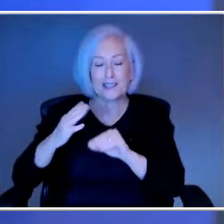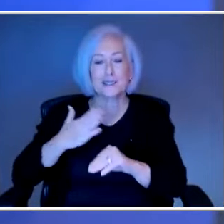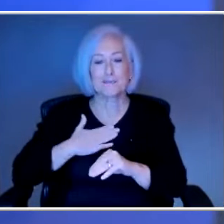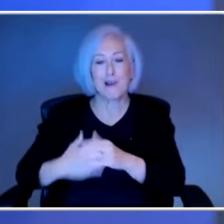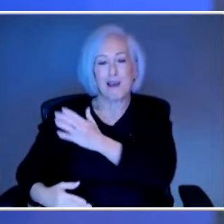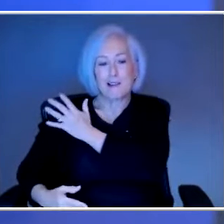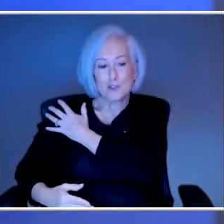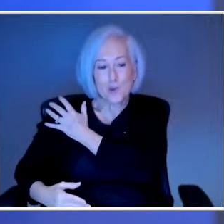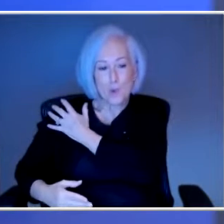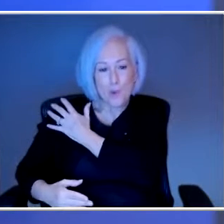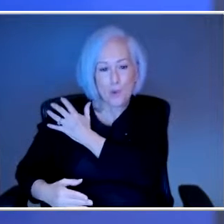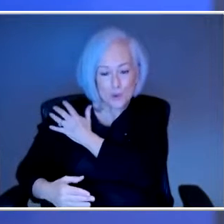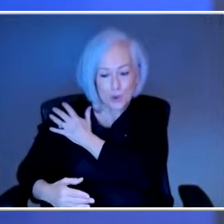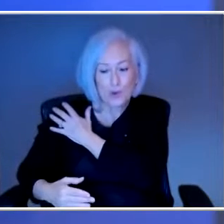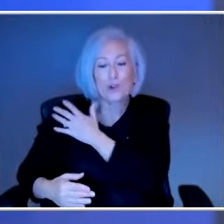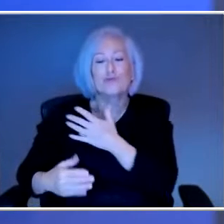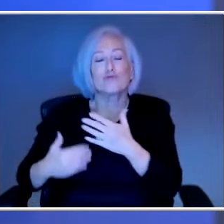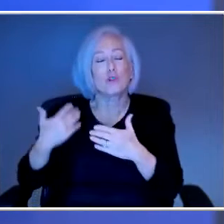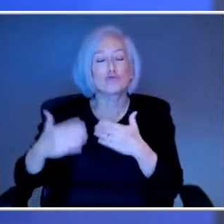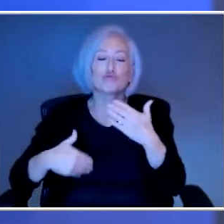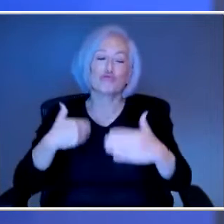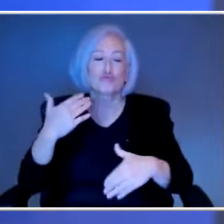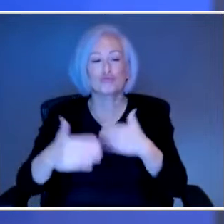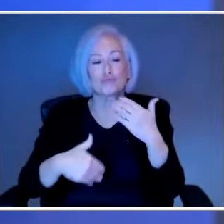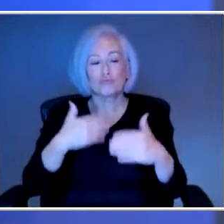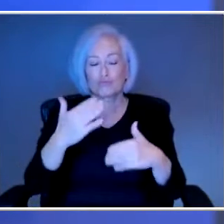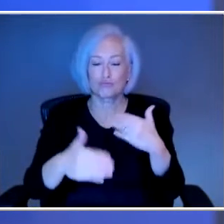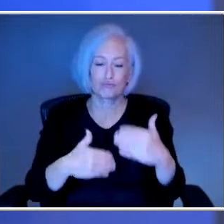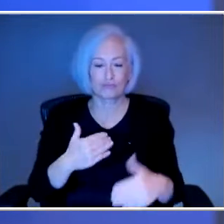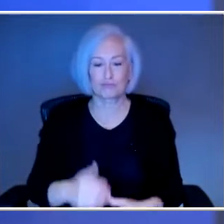forth. So yes, I